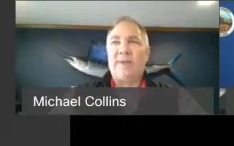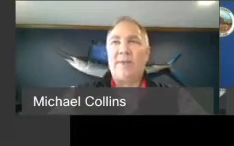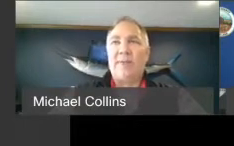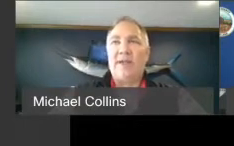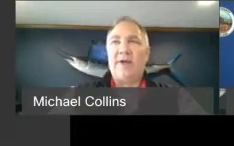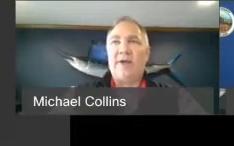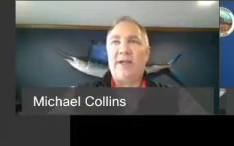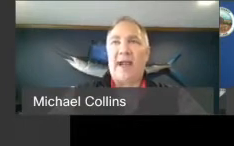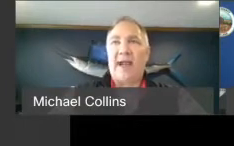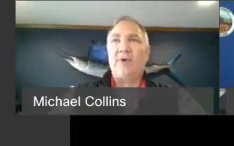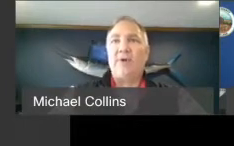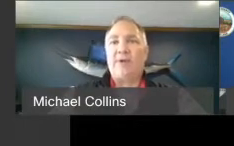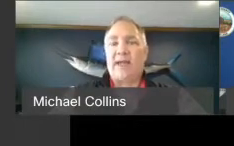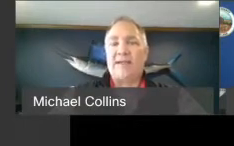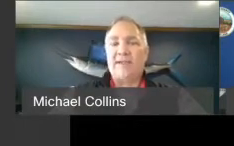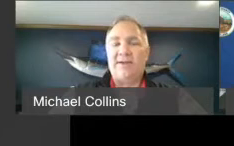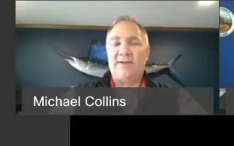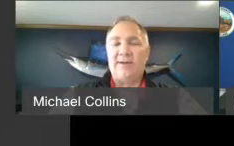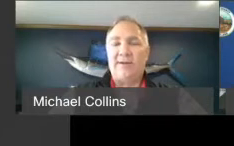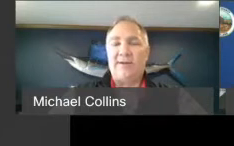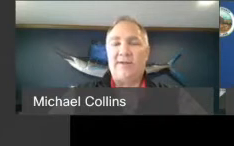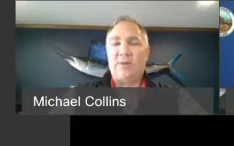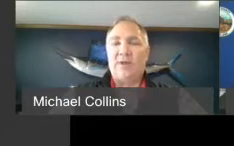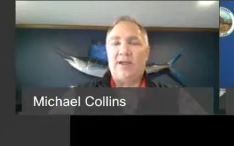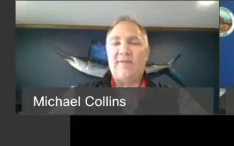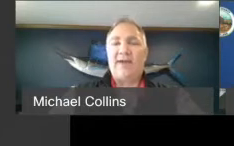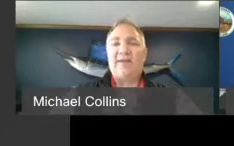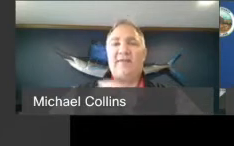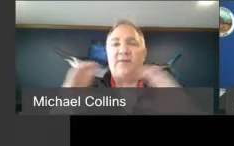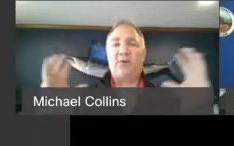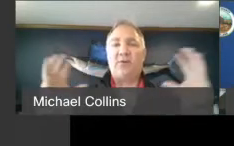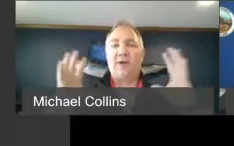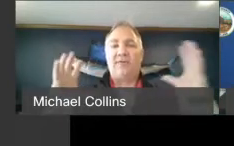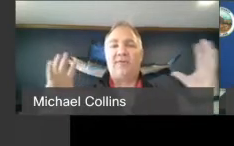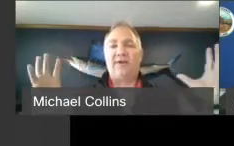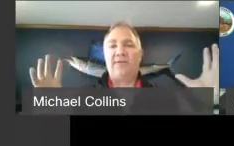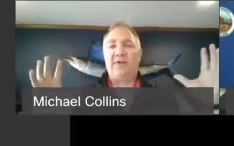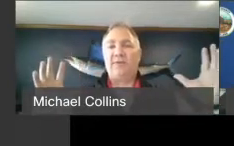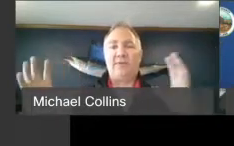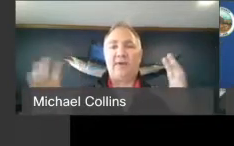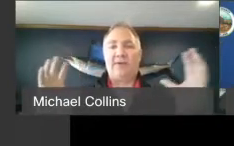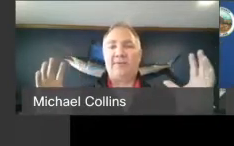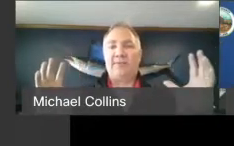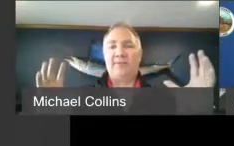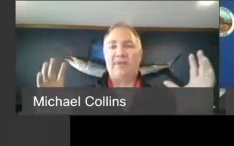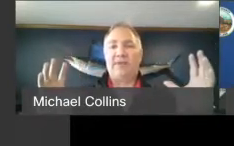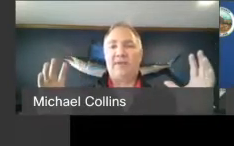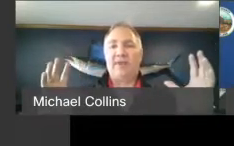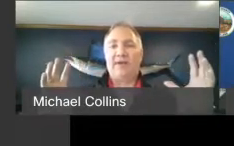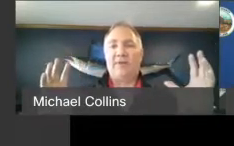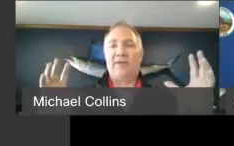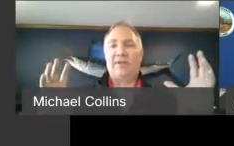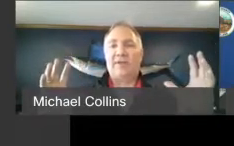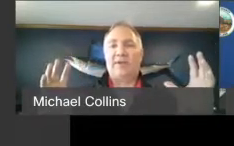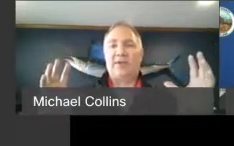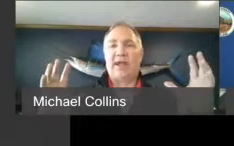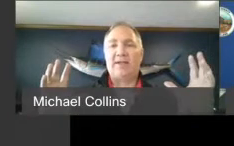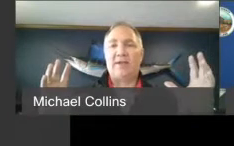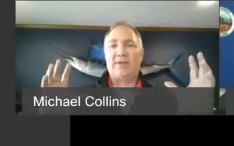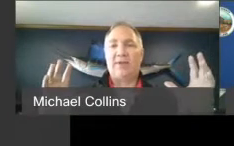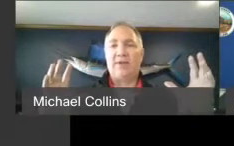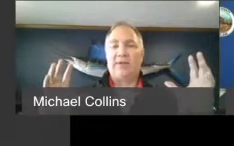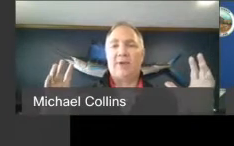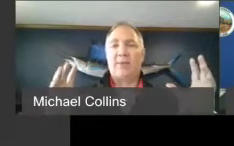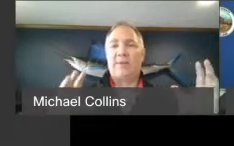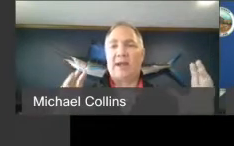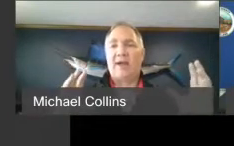a PPP loan in April of last year, they wouldn't have had the full run of their business to look at.